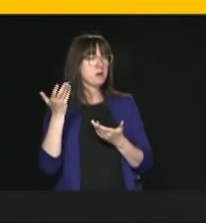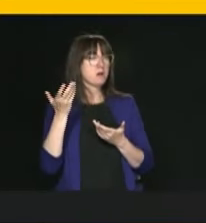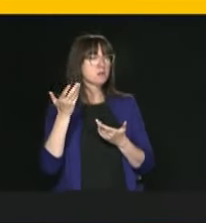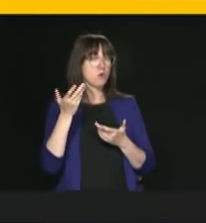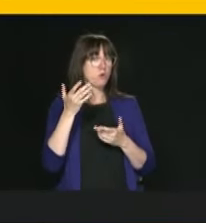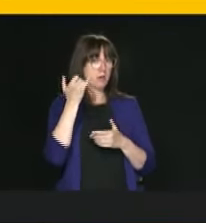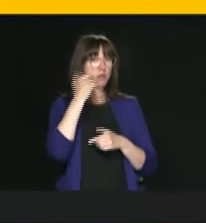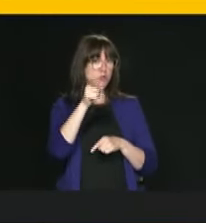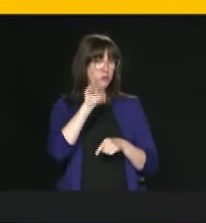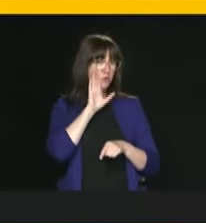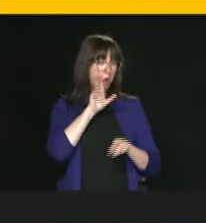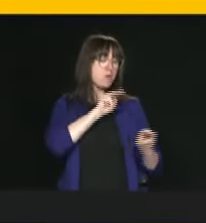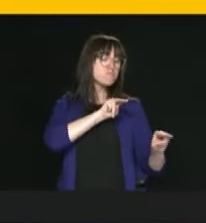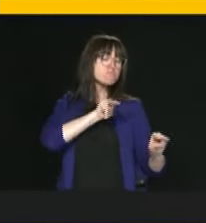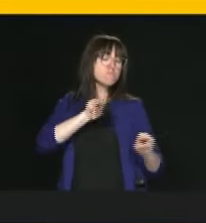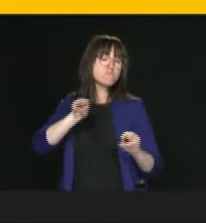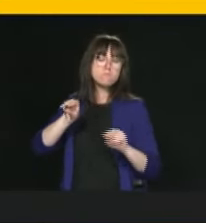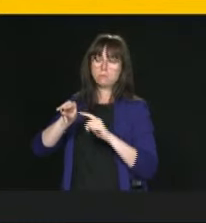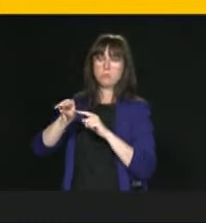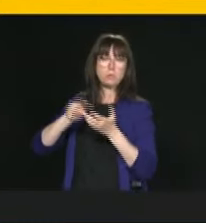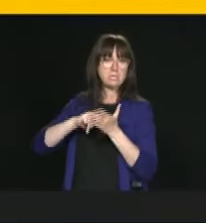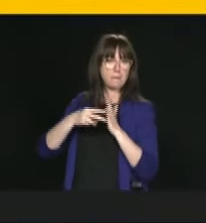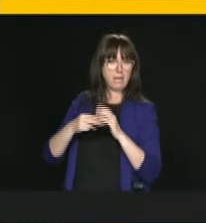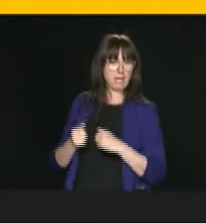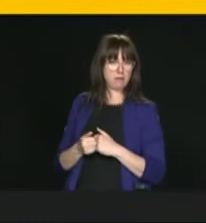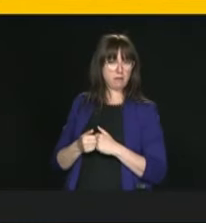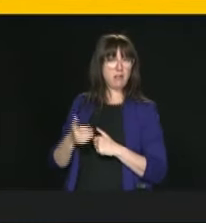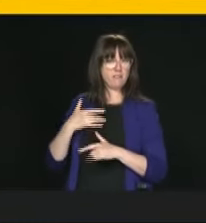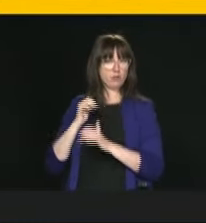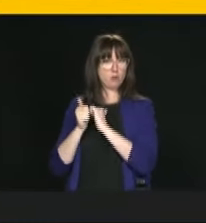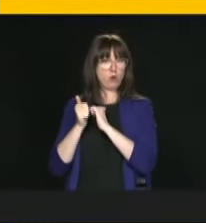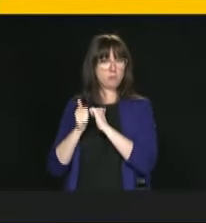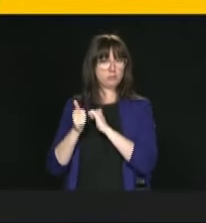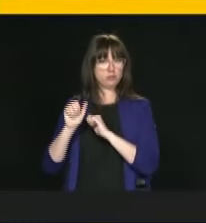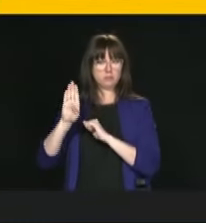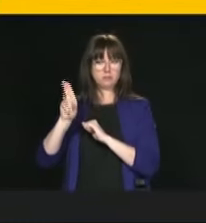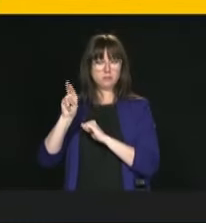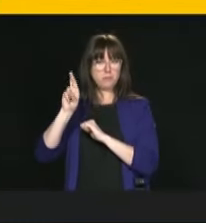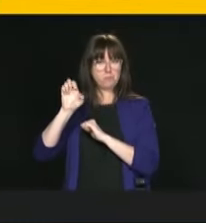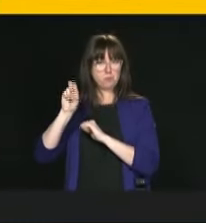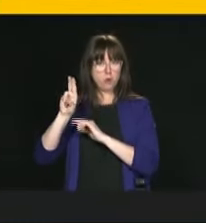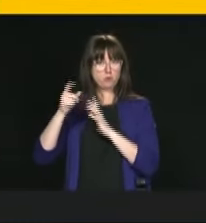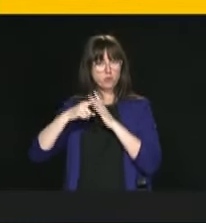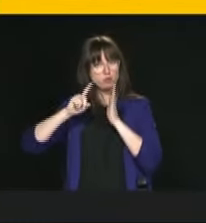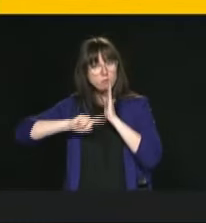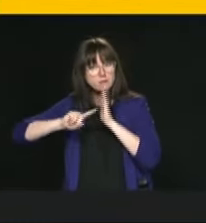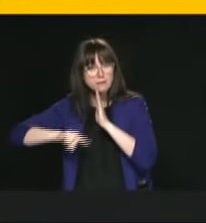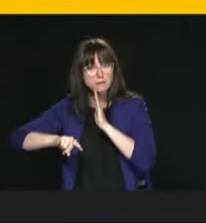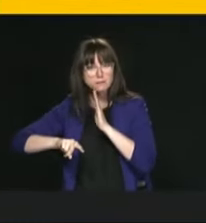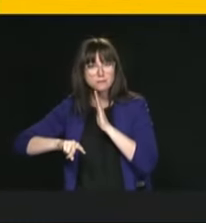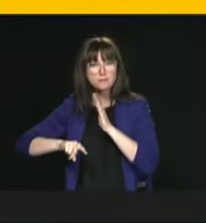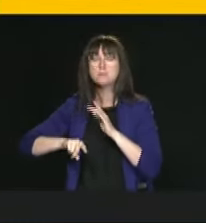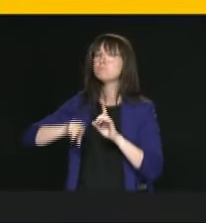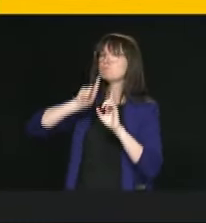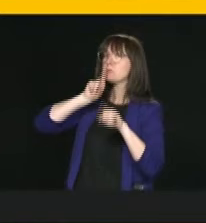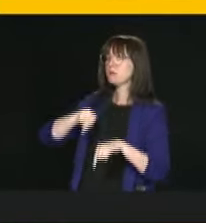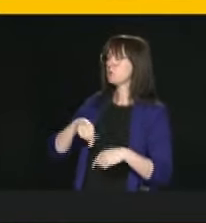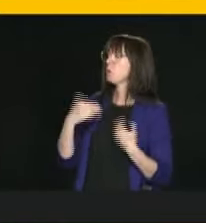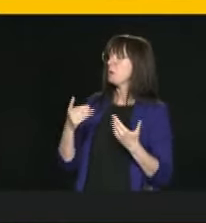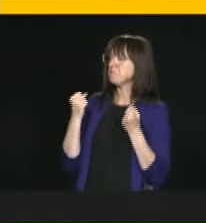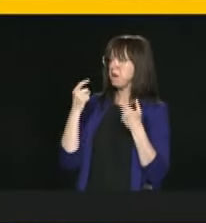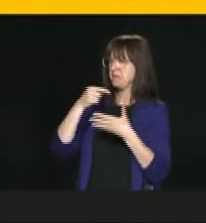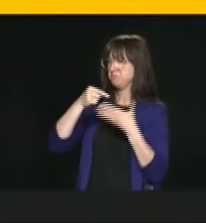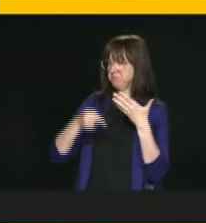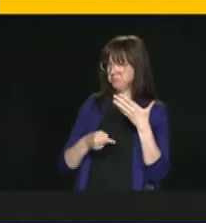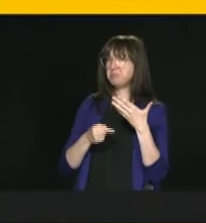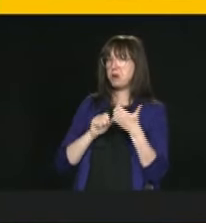look involve? Like, would you like to see the Competition Bureau in Canada look into this? We have many mechanisms at the federal level to keep an